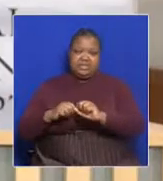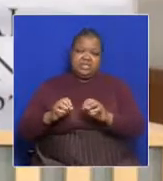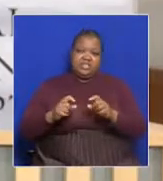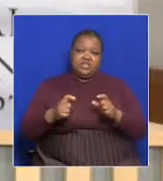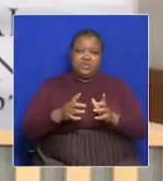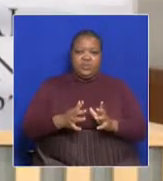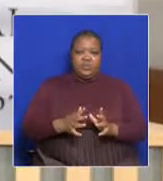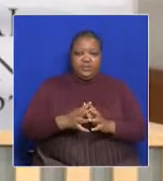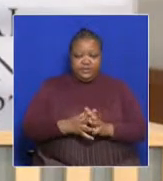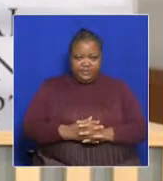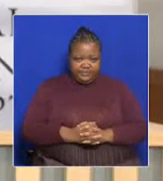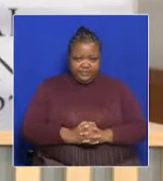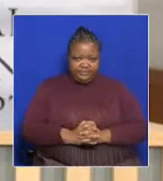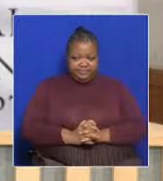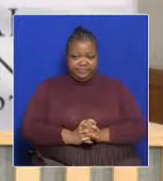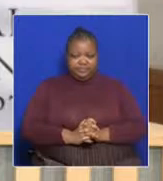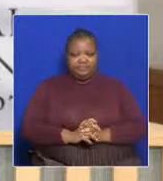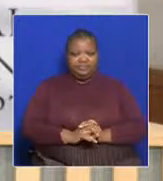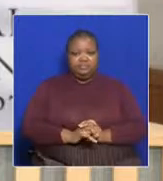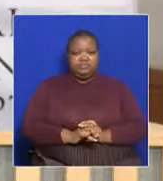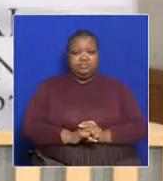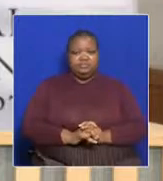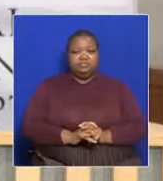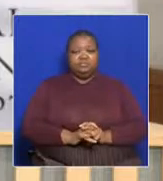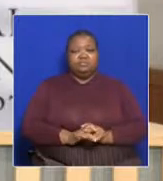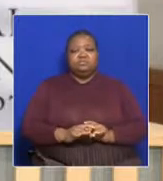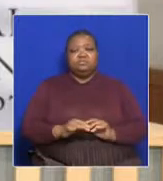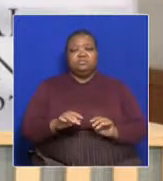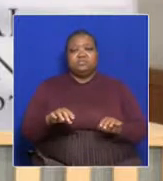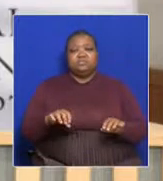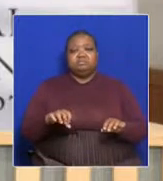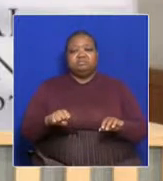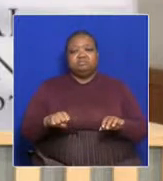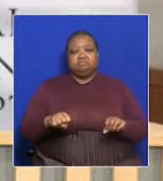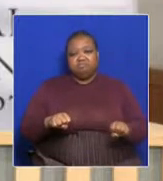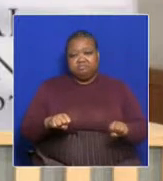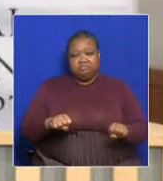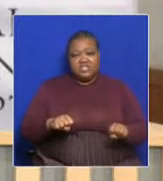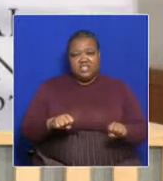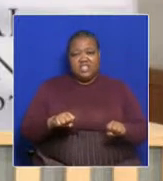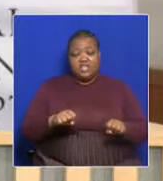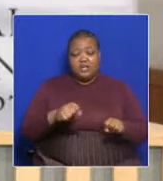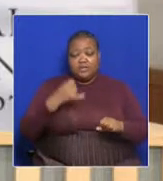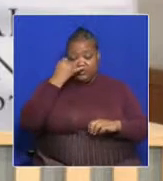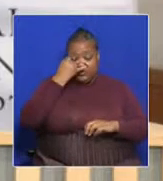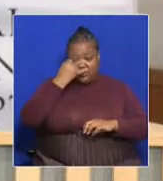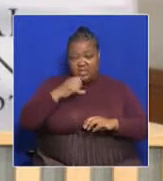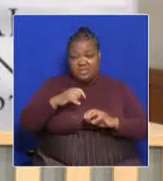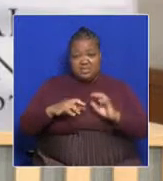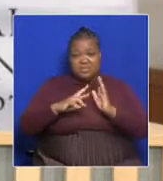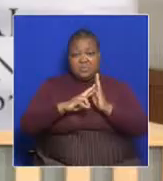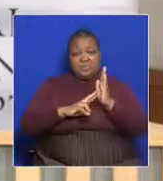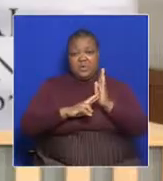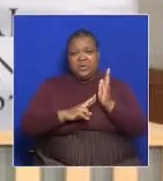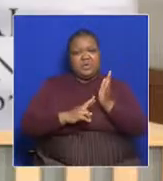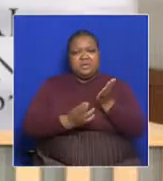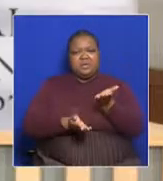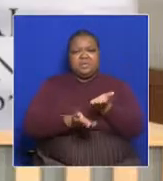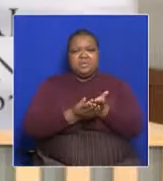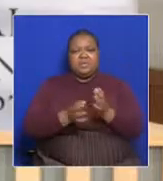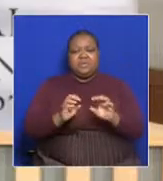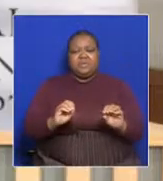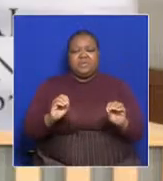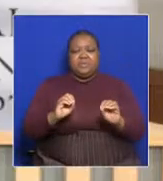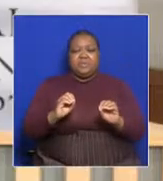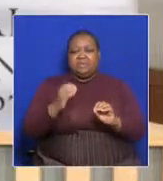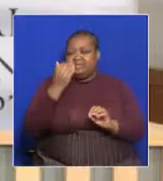Your file, your seizure doesn't have the benefit of this report. All it has are random pictures taken by yourself